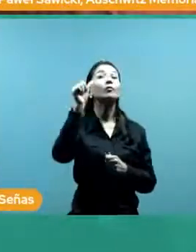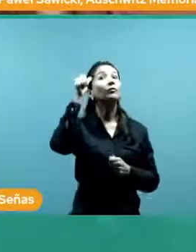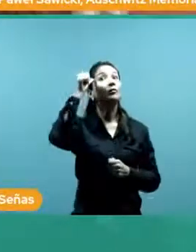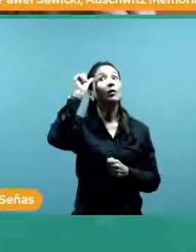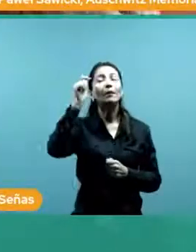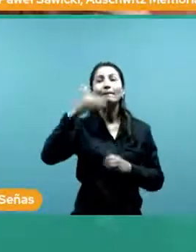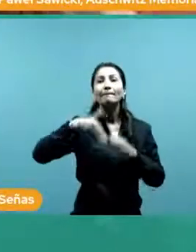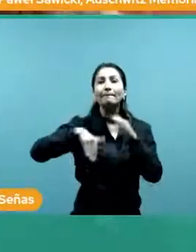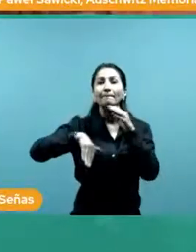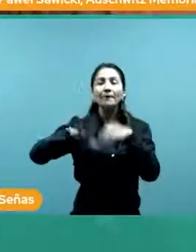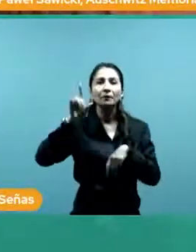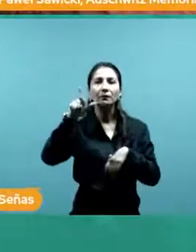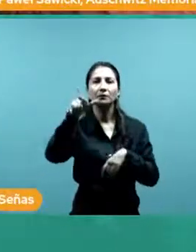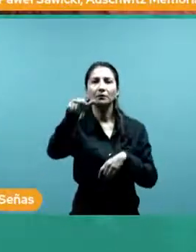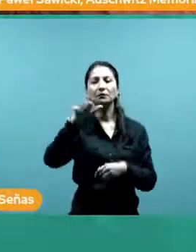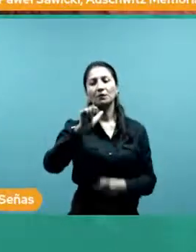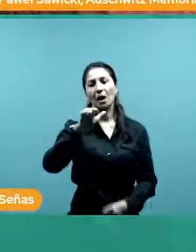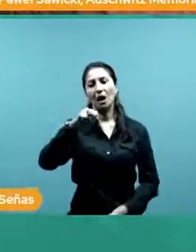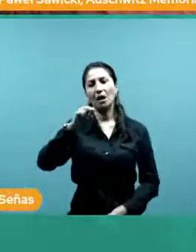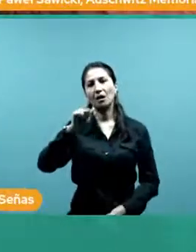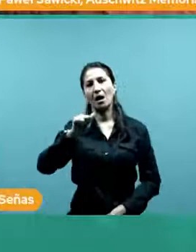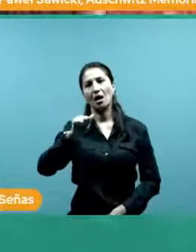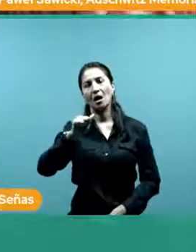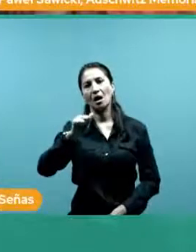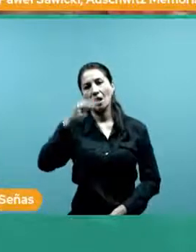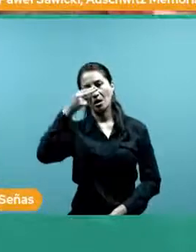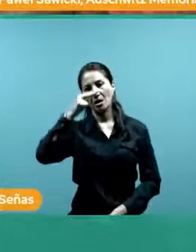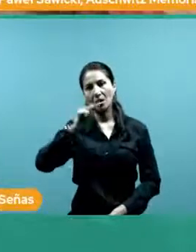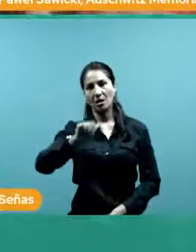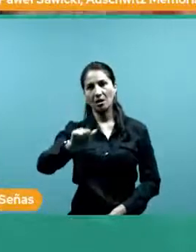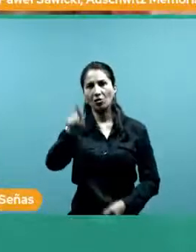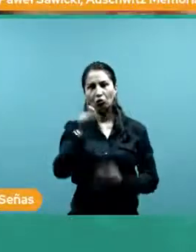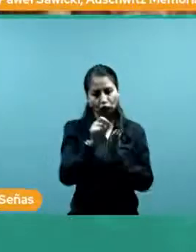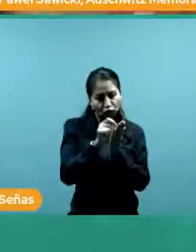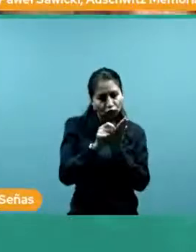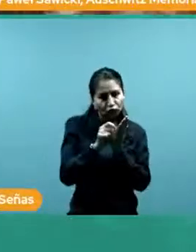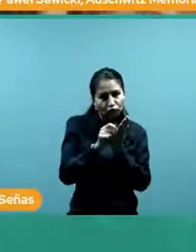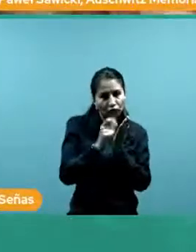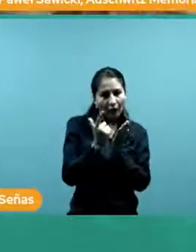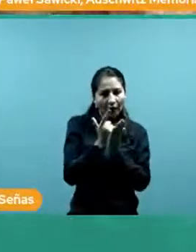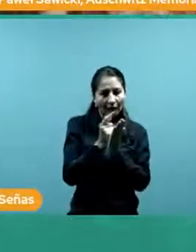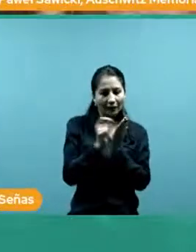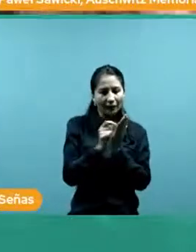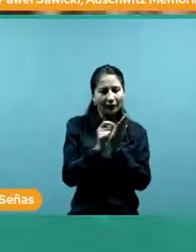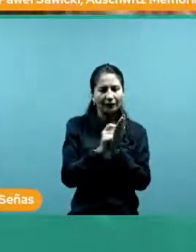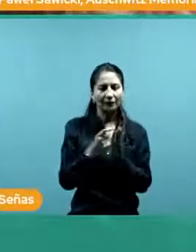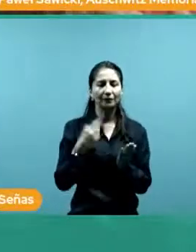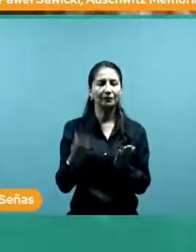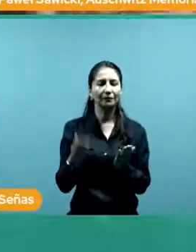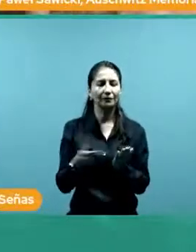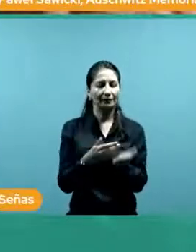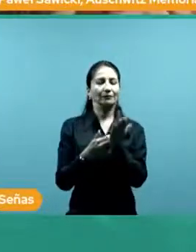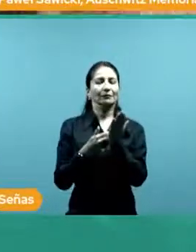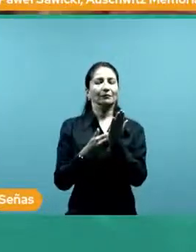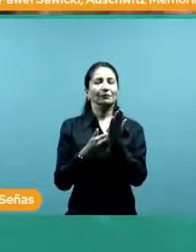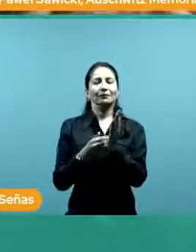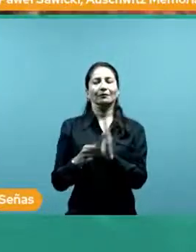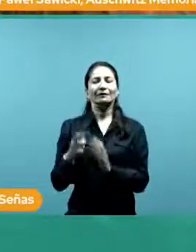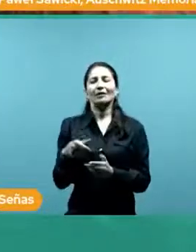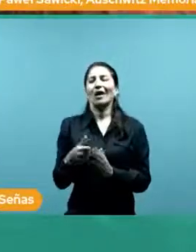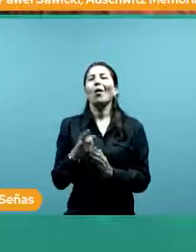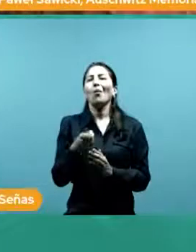we somehow, when we read the diary of Anne Frank, we want to build this kind of personal connection with